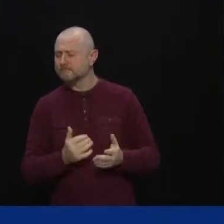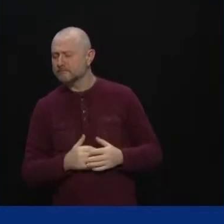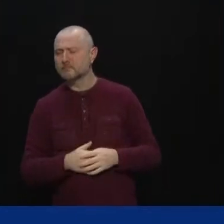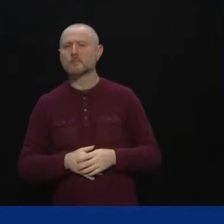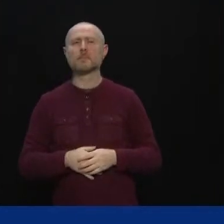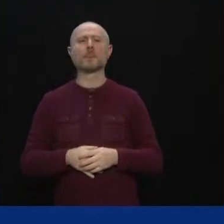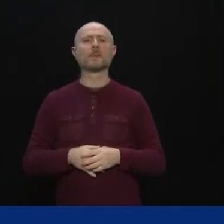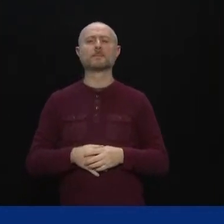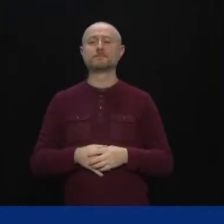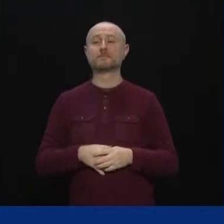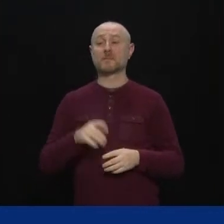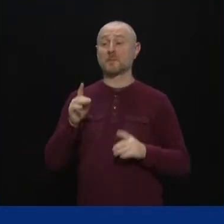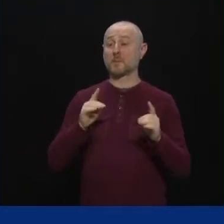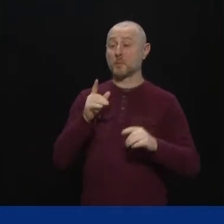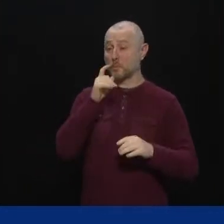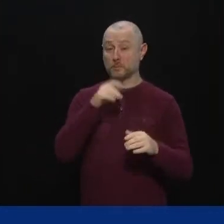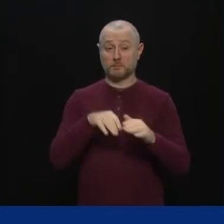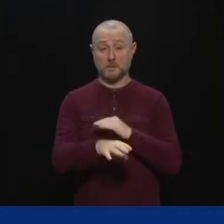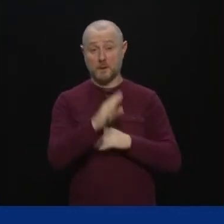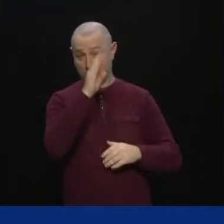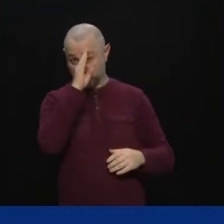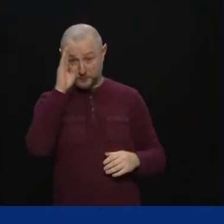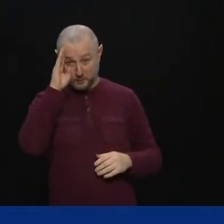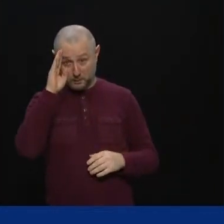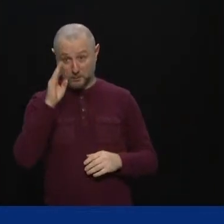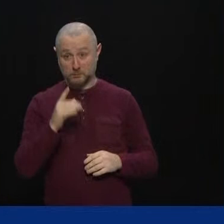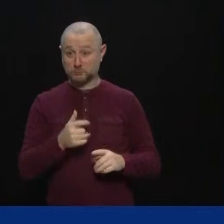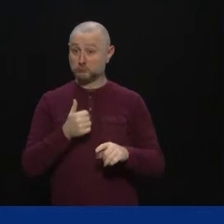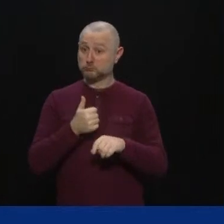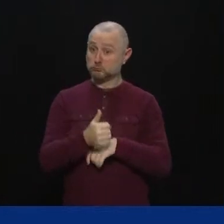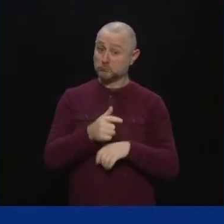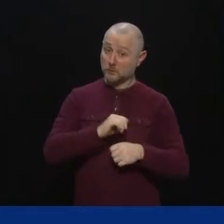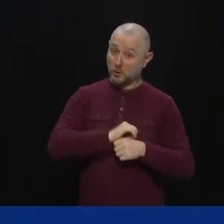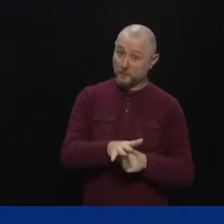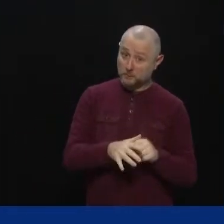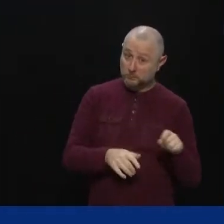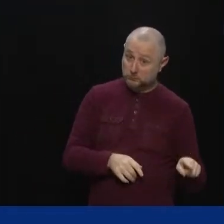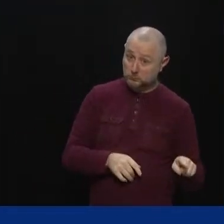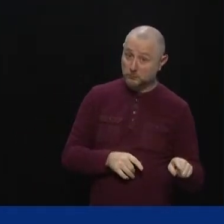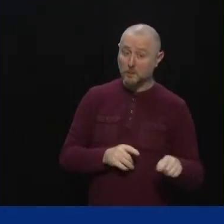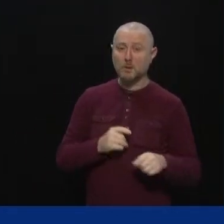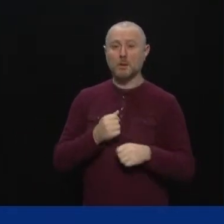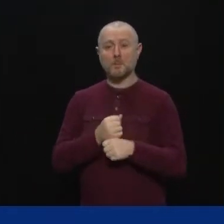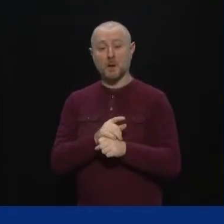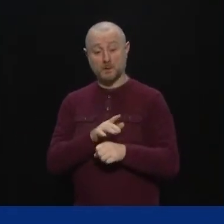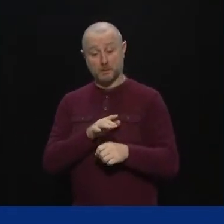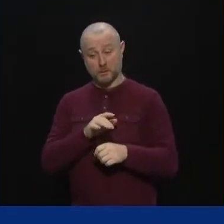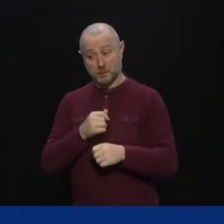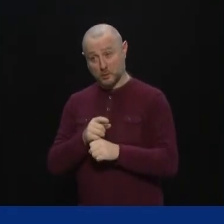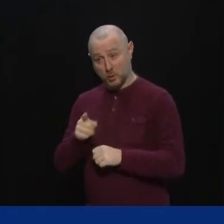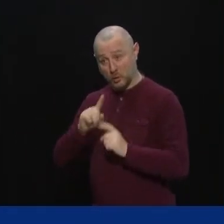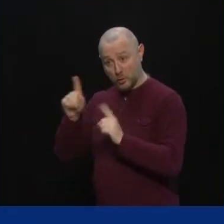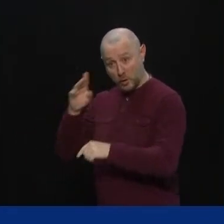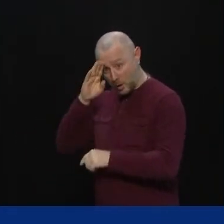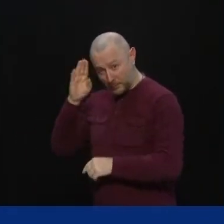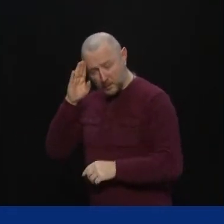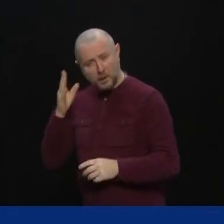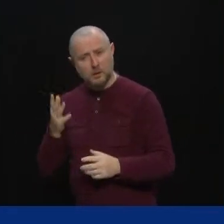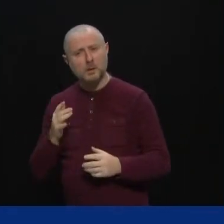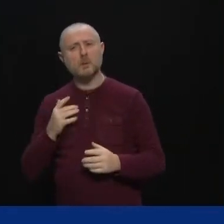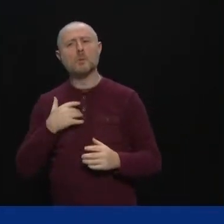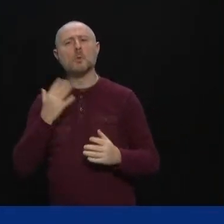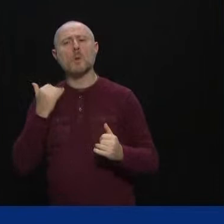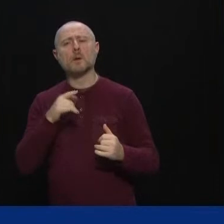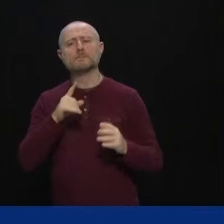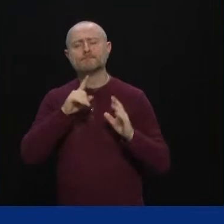in there because people are that sick from COVID? Did COVID drive them to the hospital? Was it all COVID symptoms that resulted in